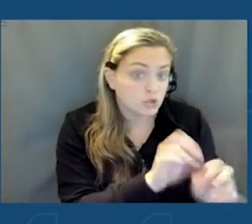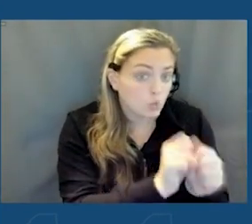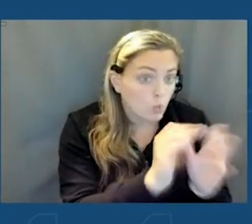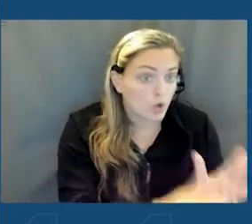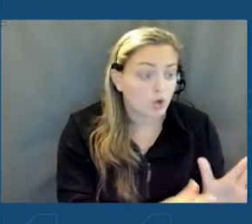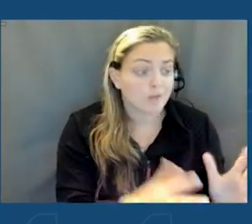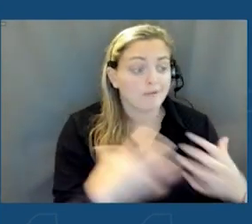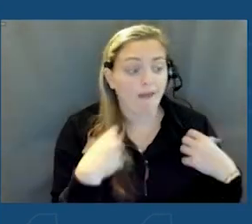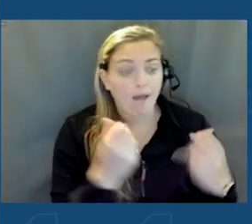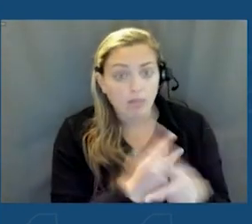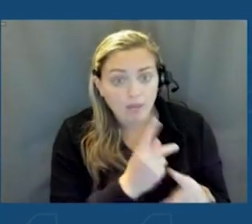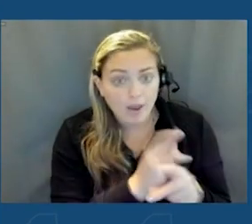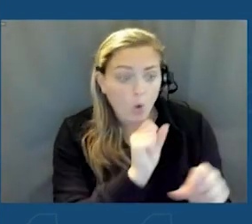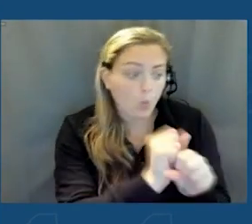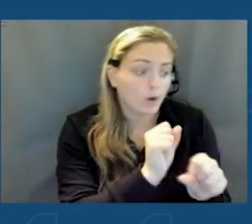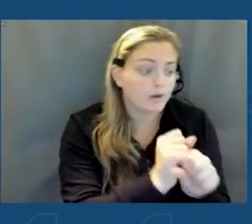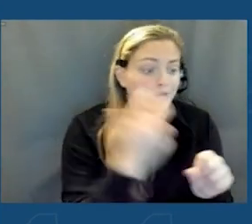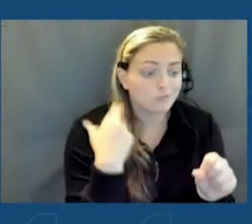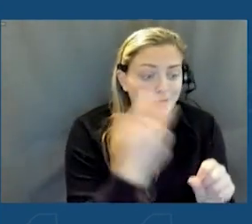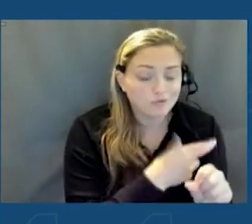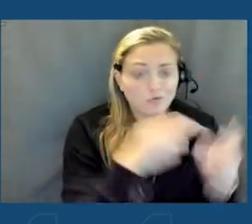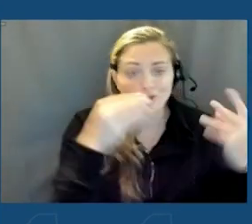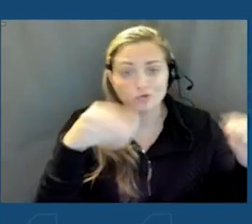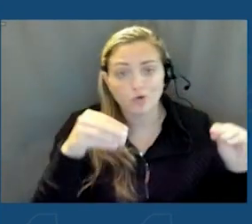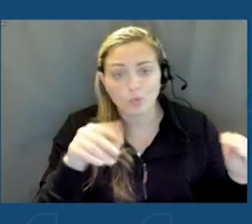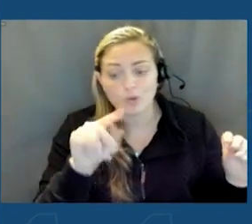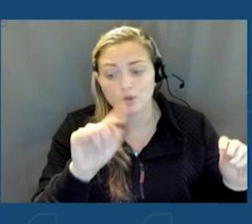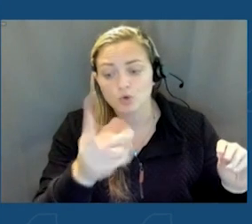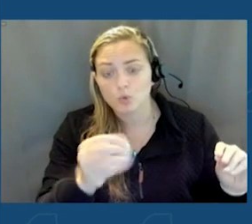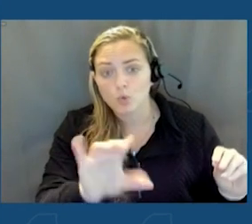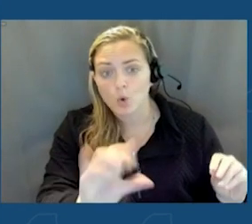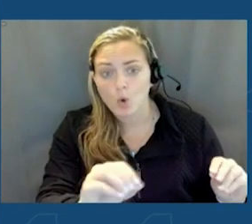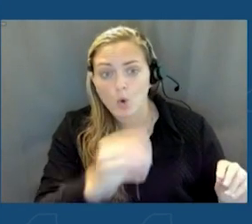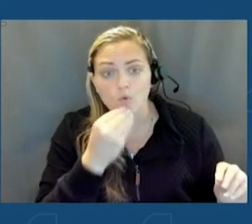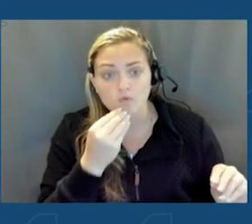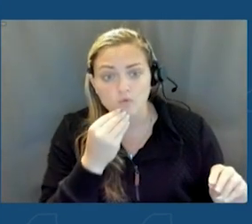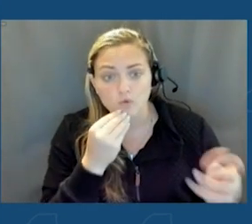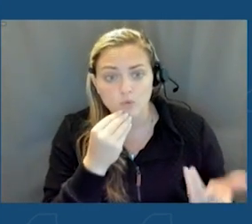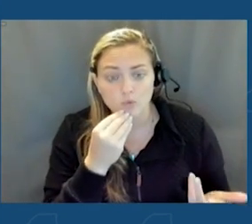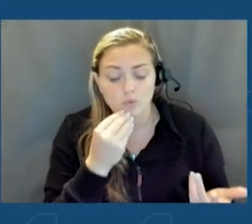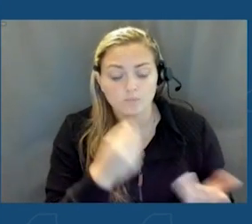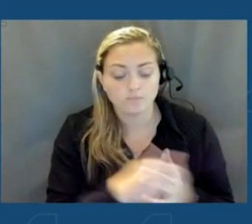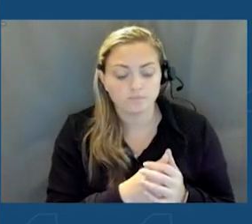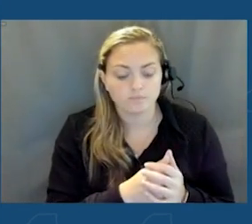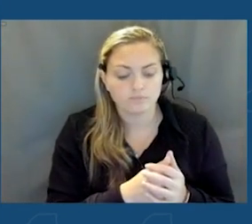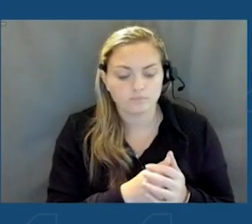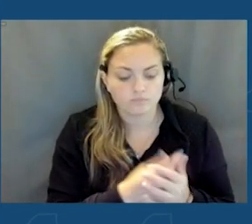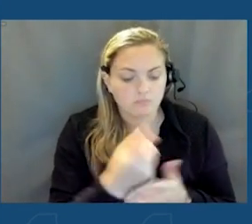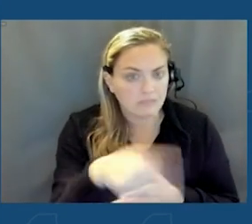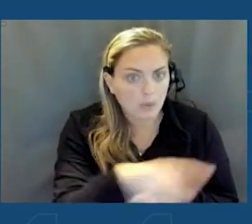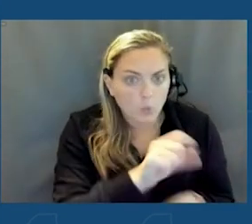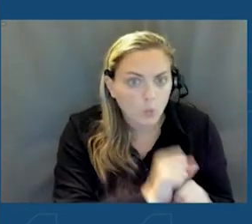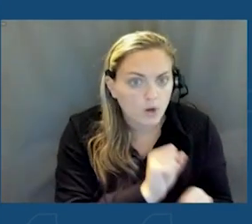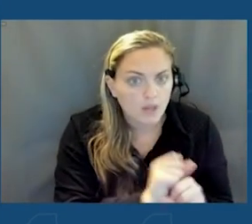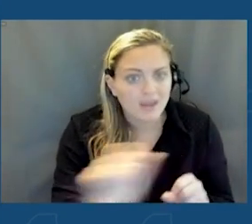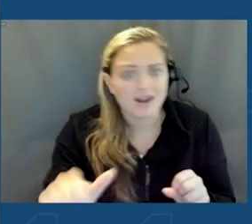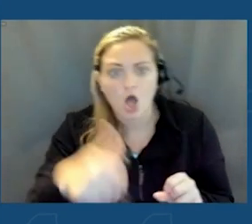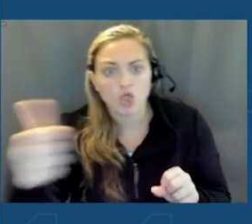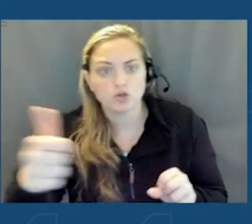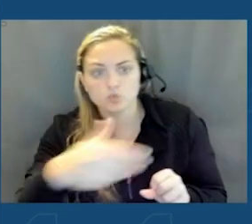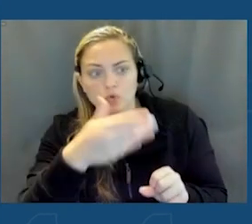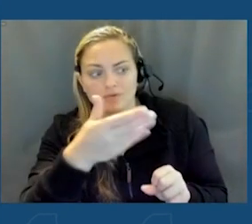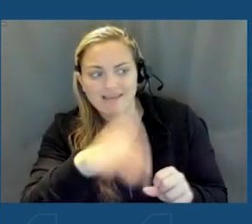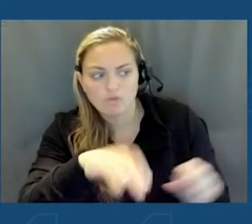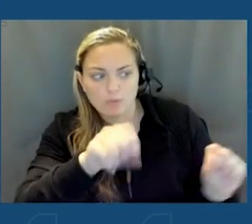the stores, the restaurants with all the to-go food. They were the ones that some were on the front lines, others were just never going to be able to go back